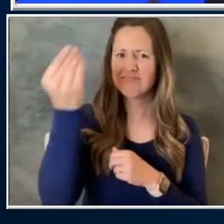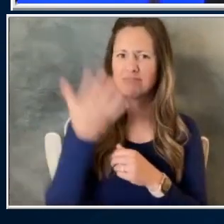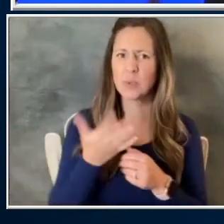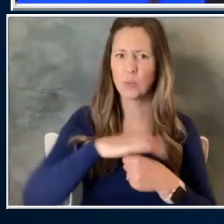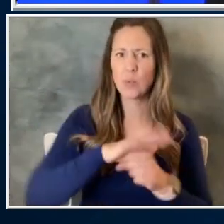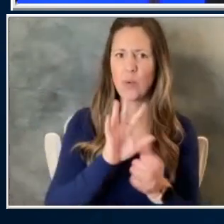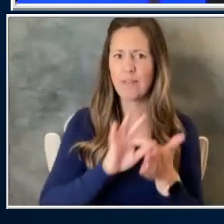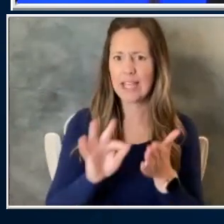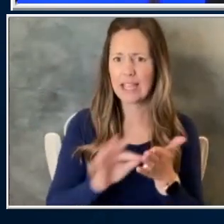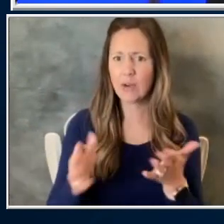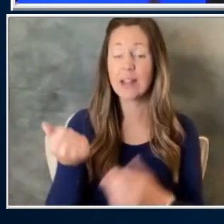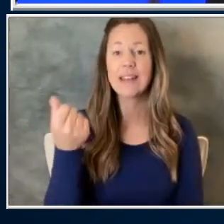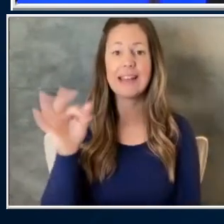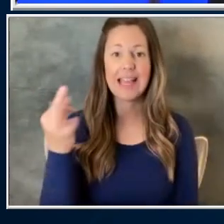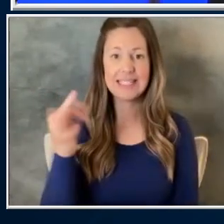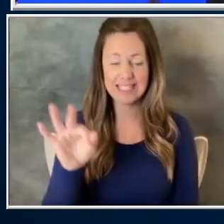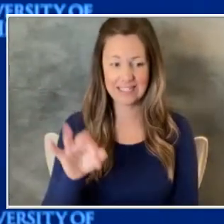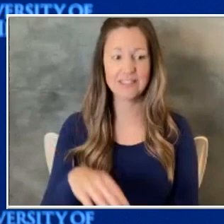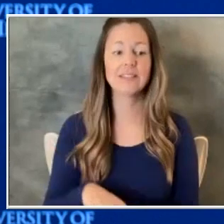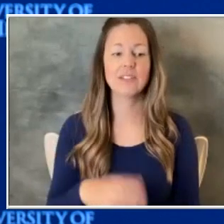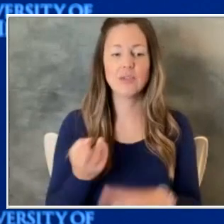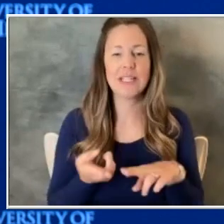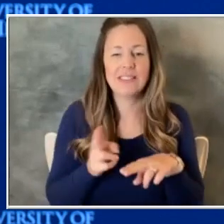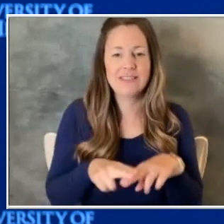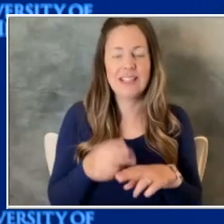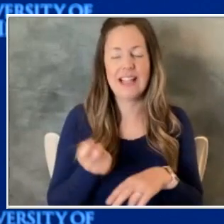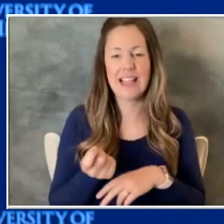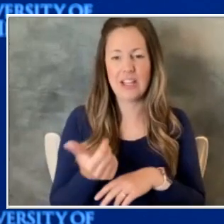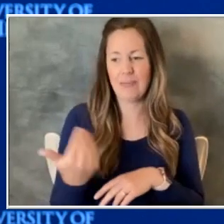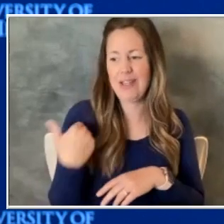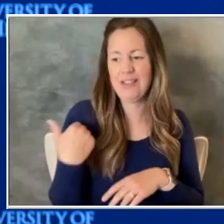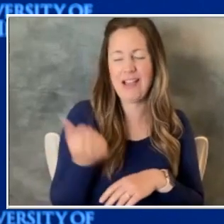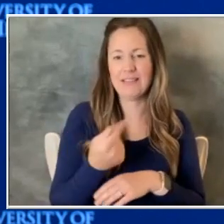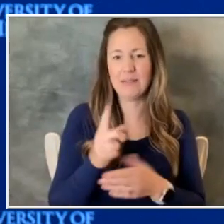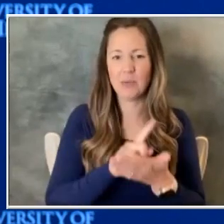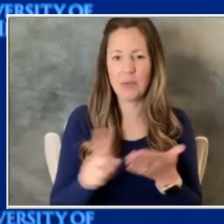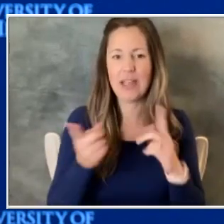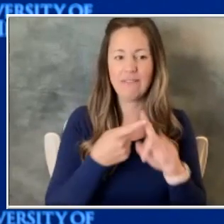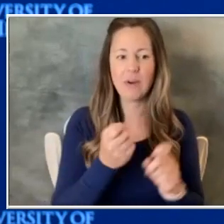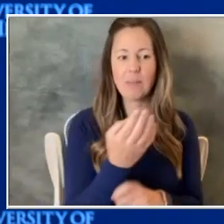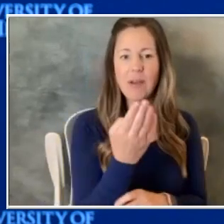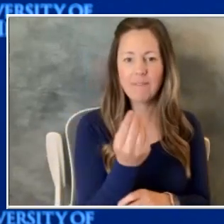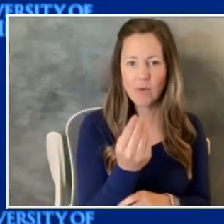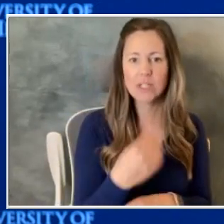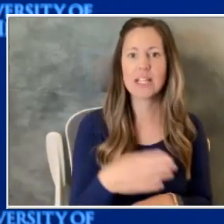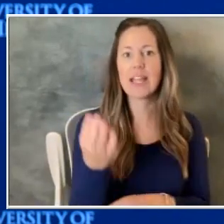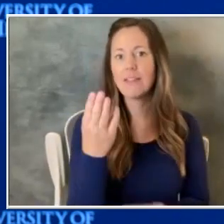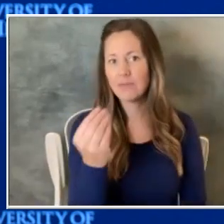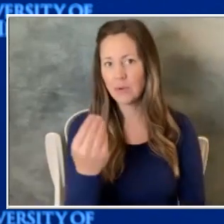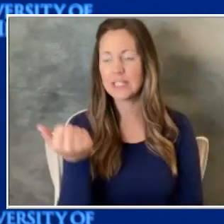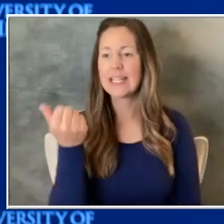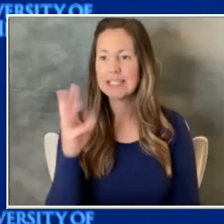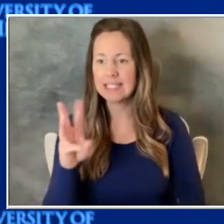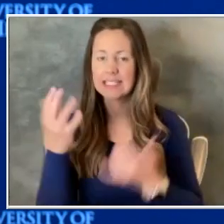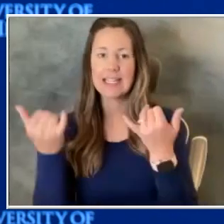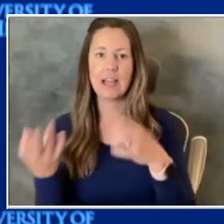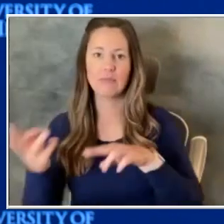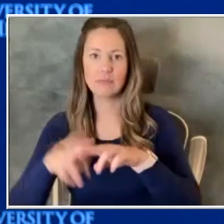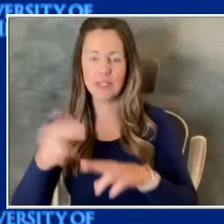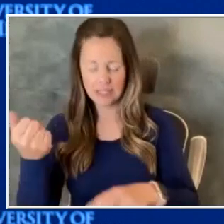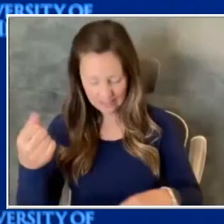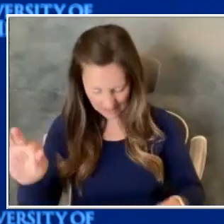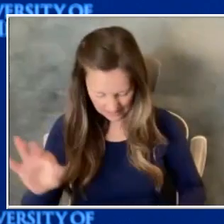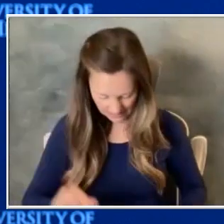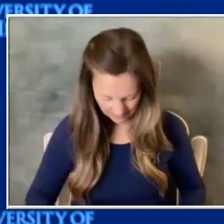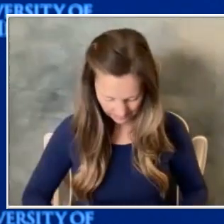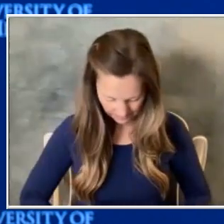Yeah, 19. So we've trended up slowly over the last couple weeks from 14, 16, and now to 19.